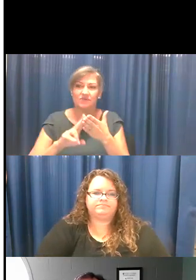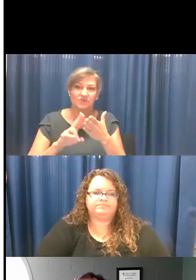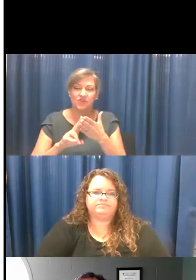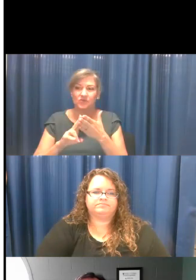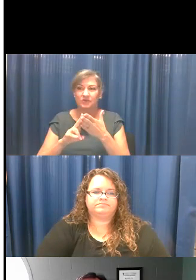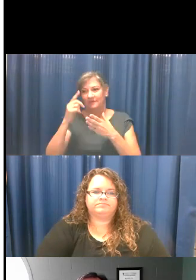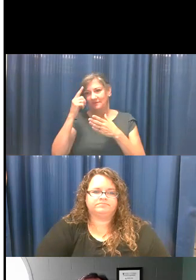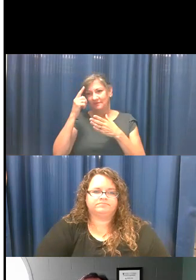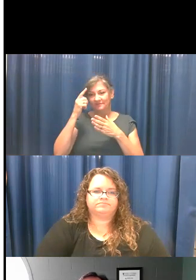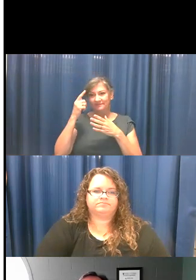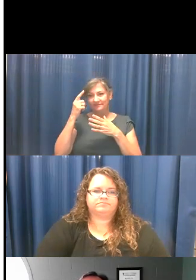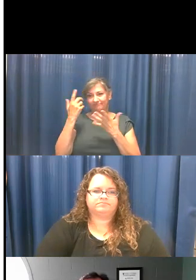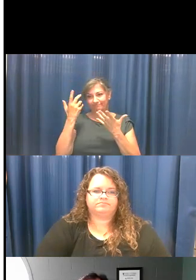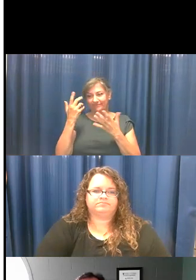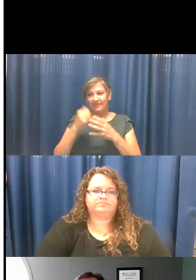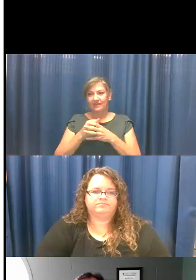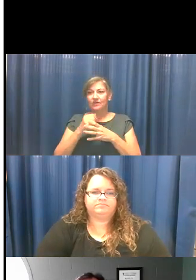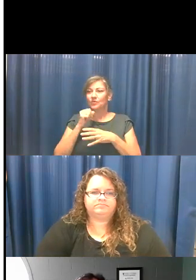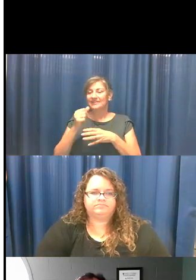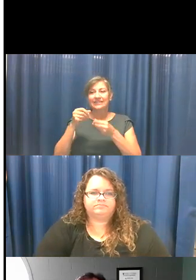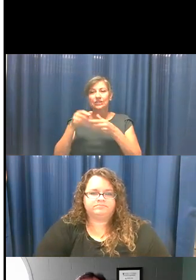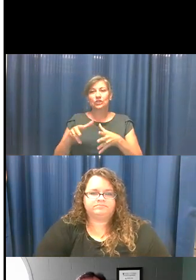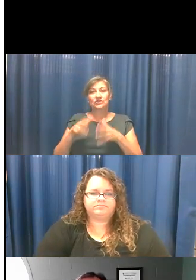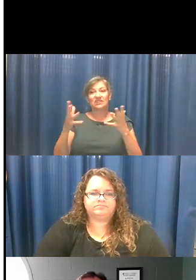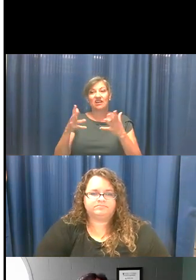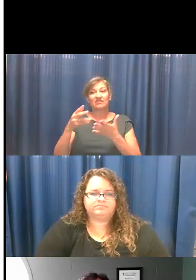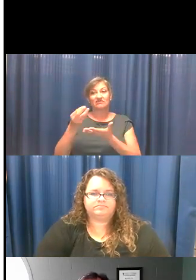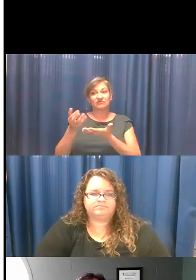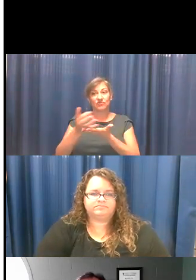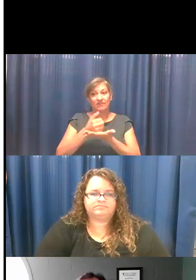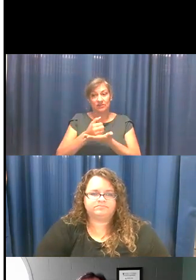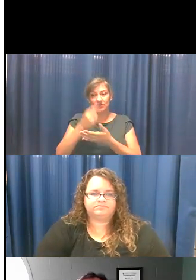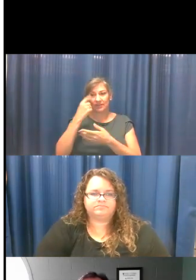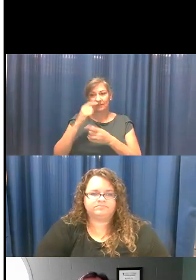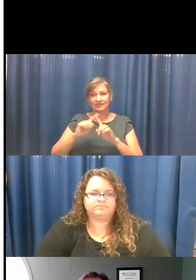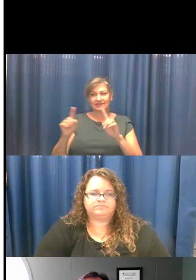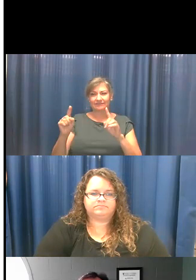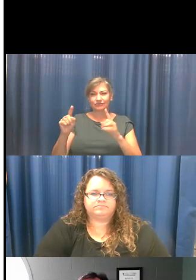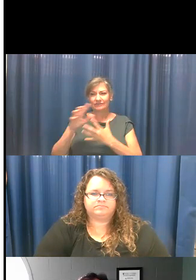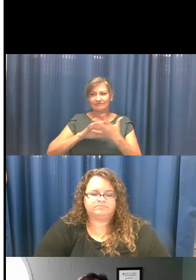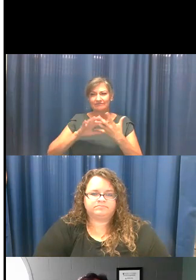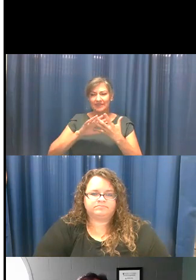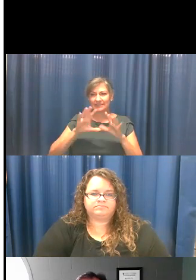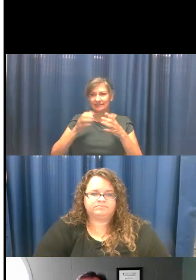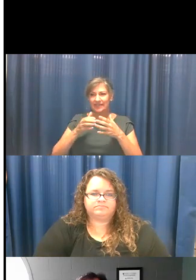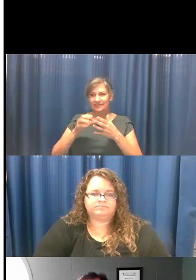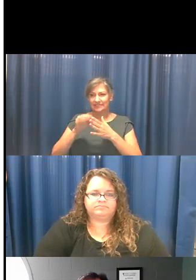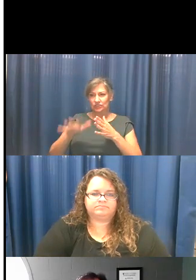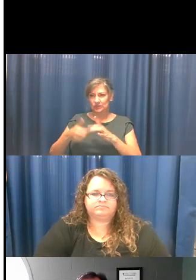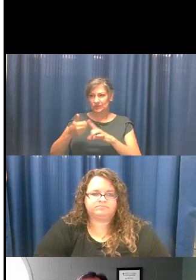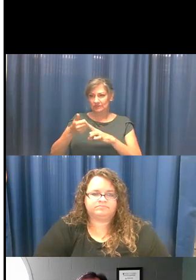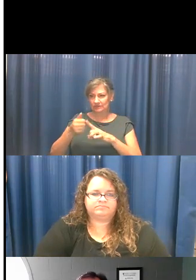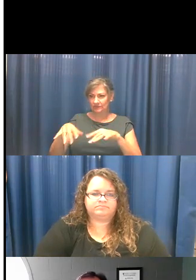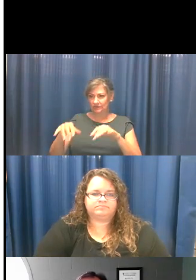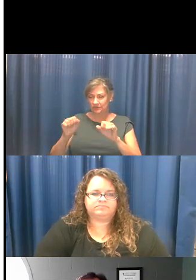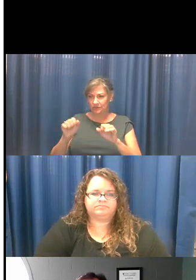double-digit enrollment is a lot, we didn't lose a lot of revenue because of the different mix of classes that students took. And we also, of